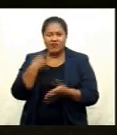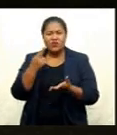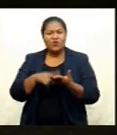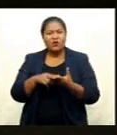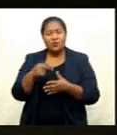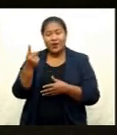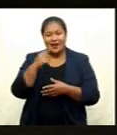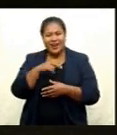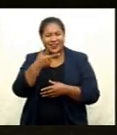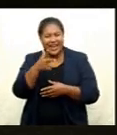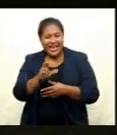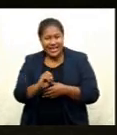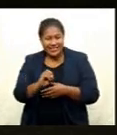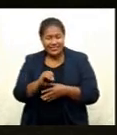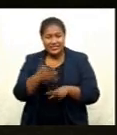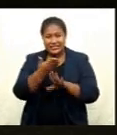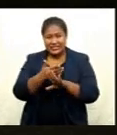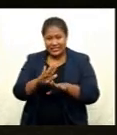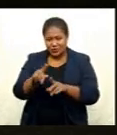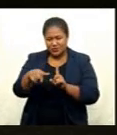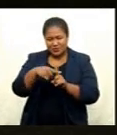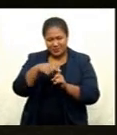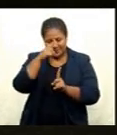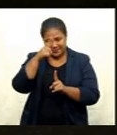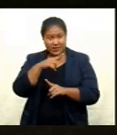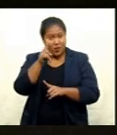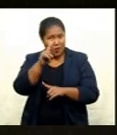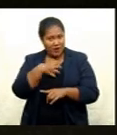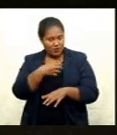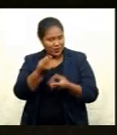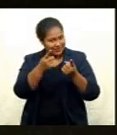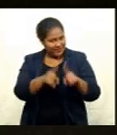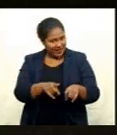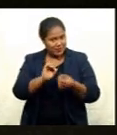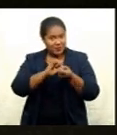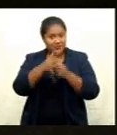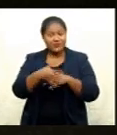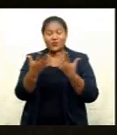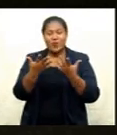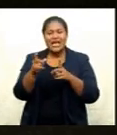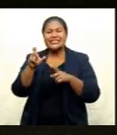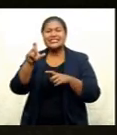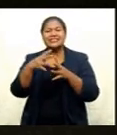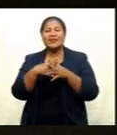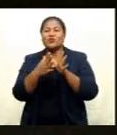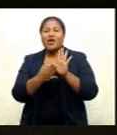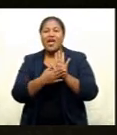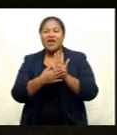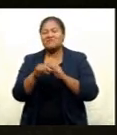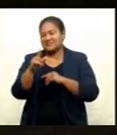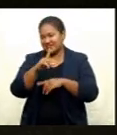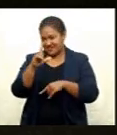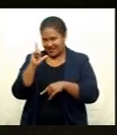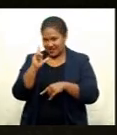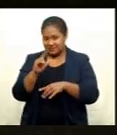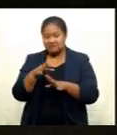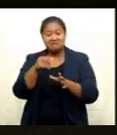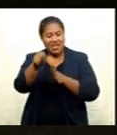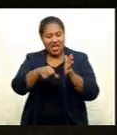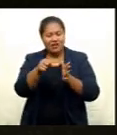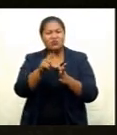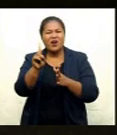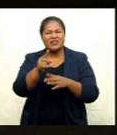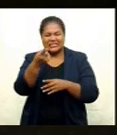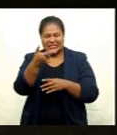180 new infections. One more patient died from COVID-19 at CWM hospital yesterday. He is a 68-year-old